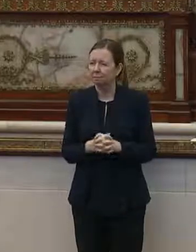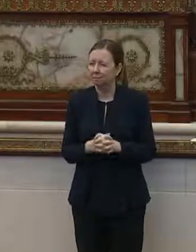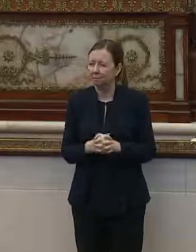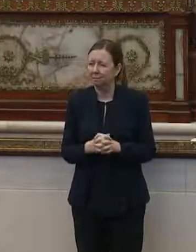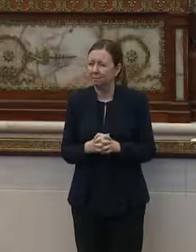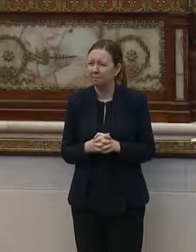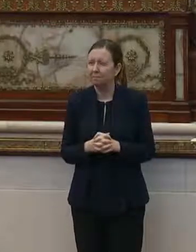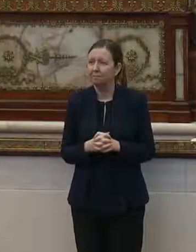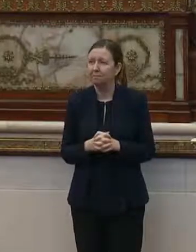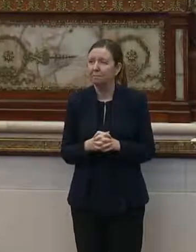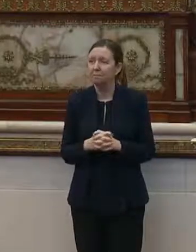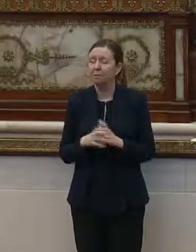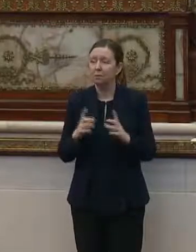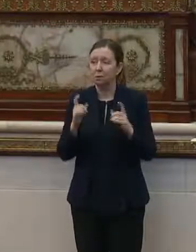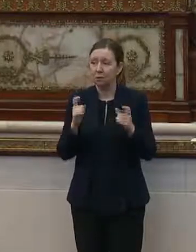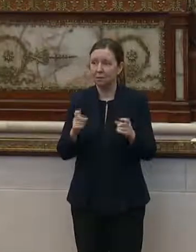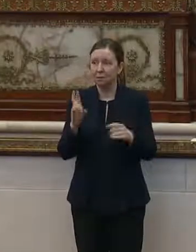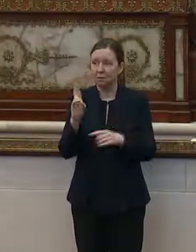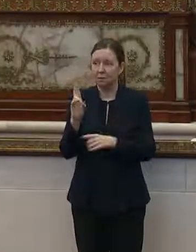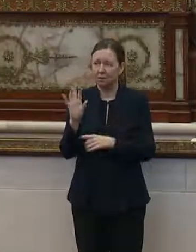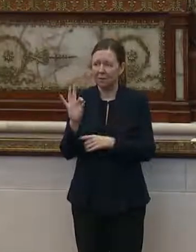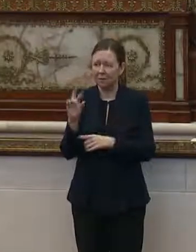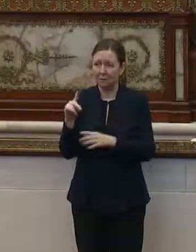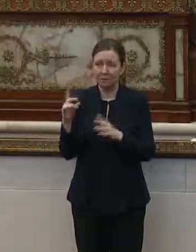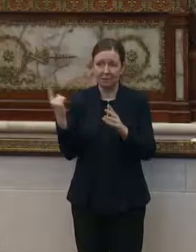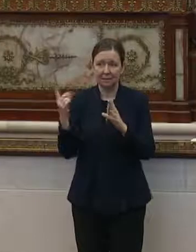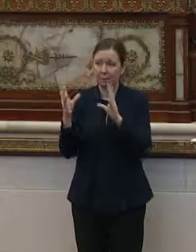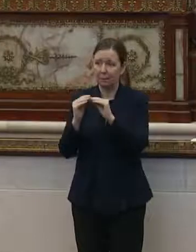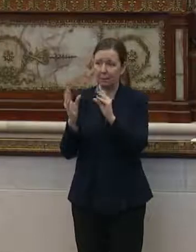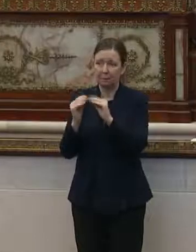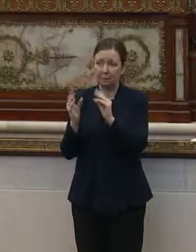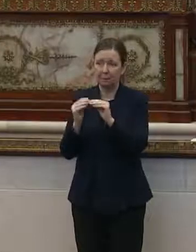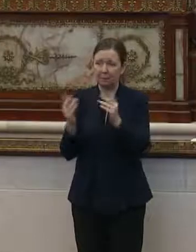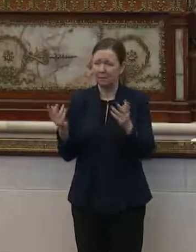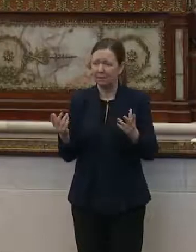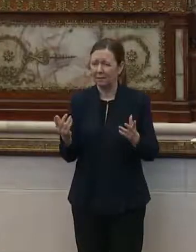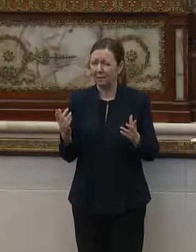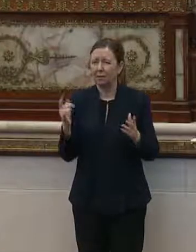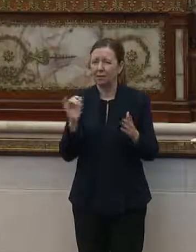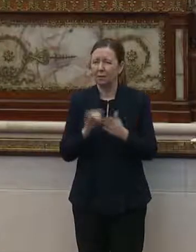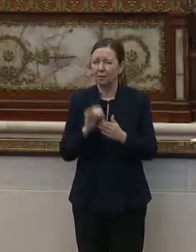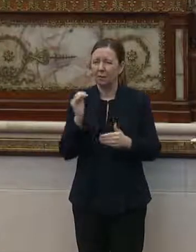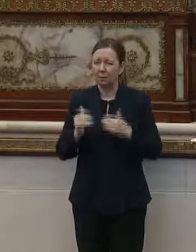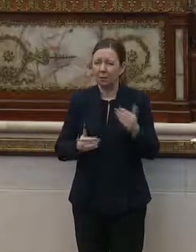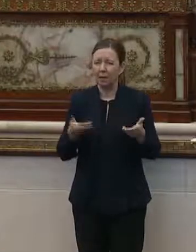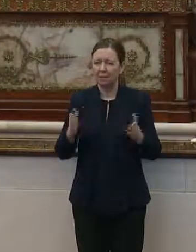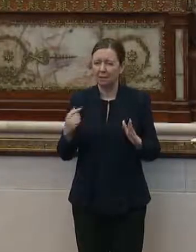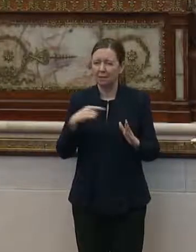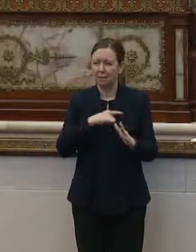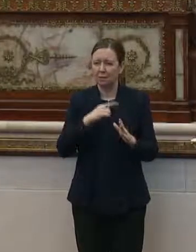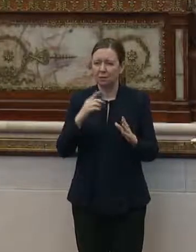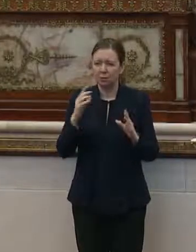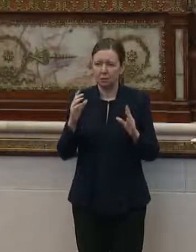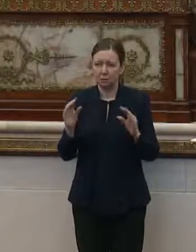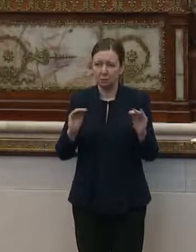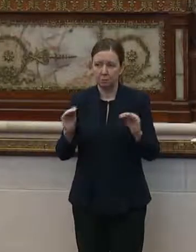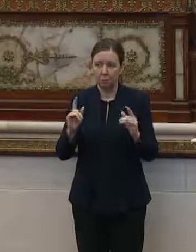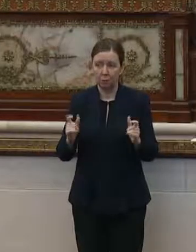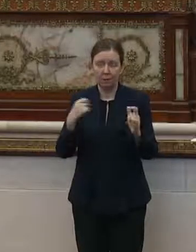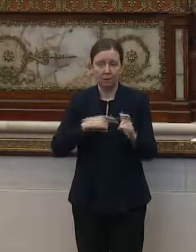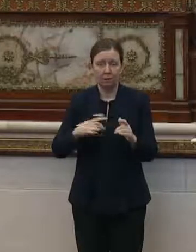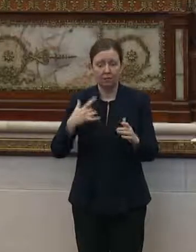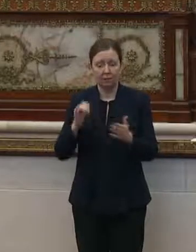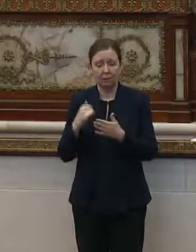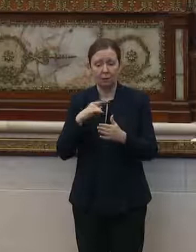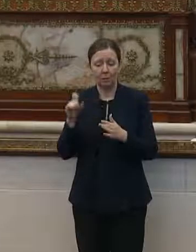To issue an RFP takes many months. So this process enables us to move quickly, which we felt we needed to do